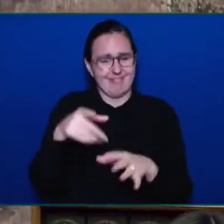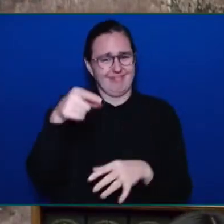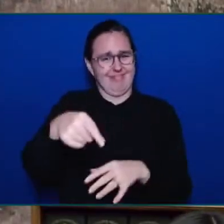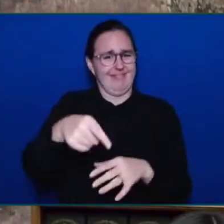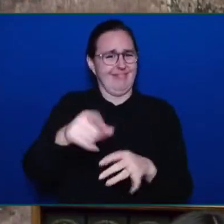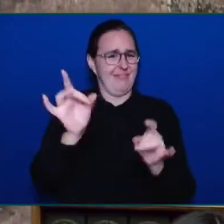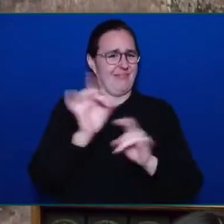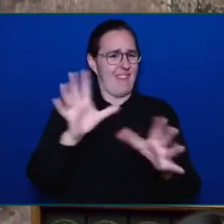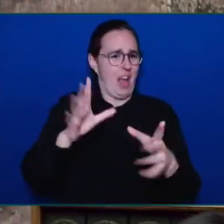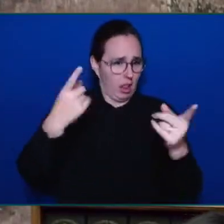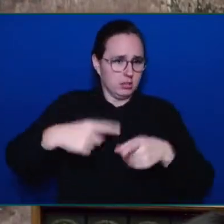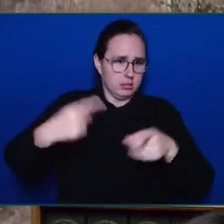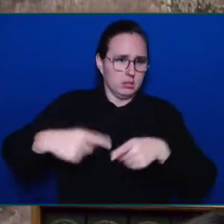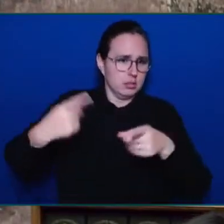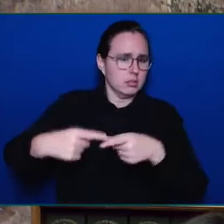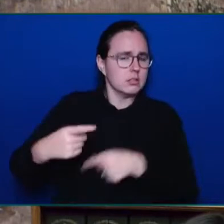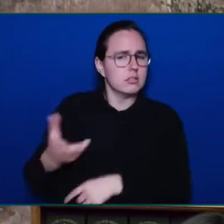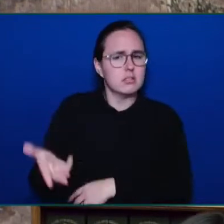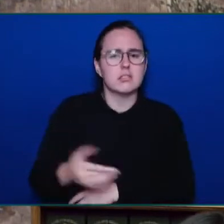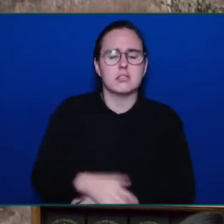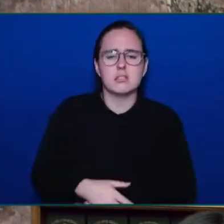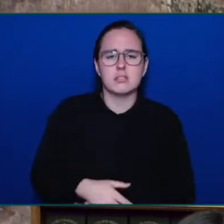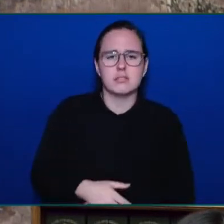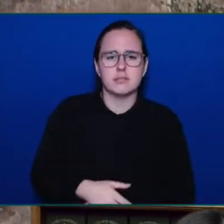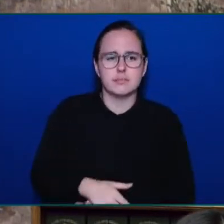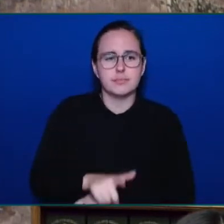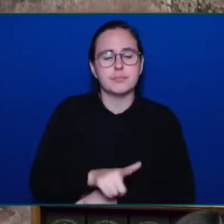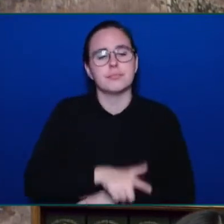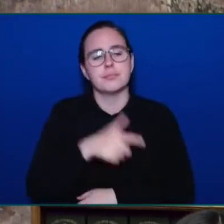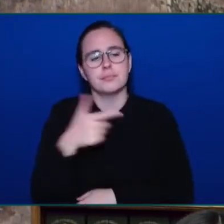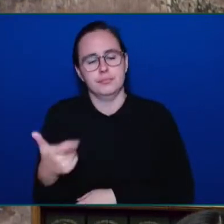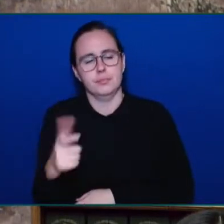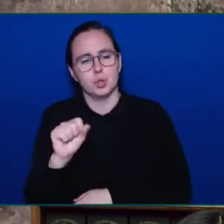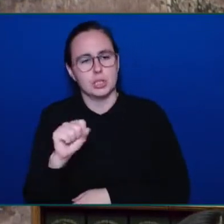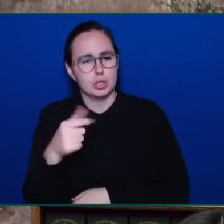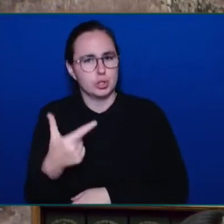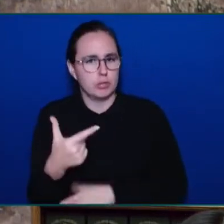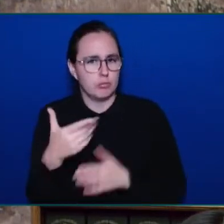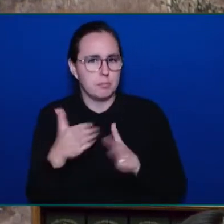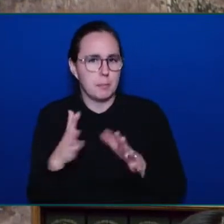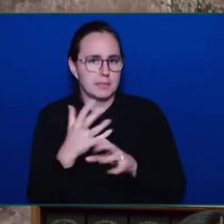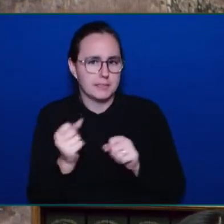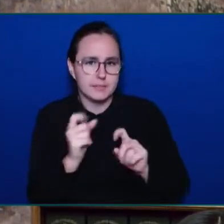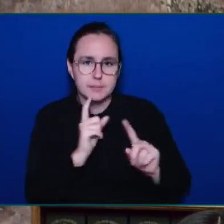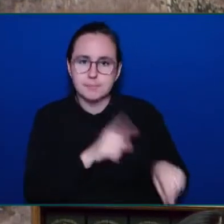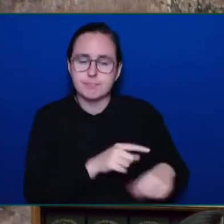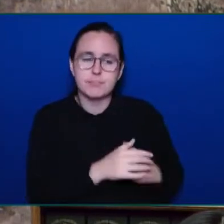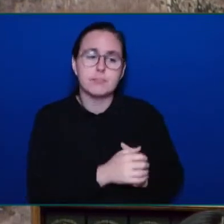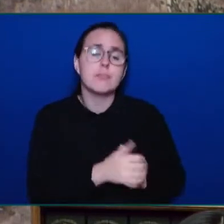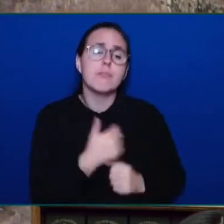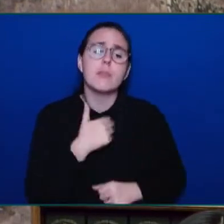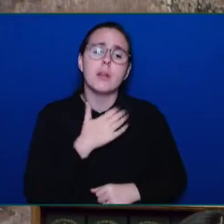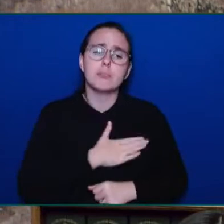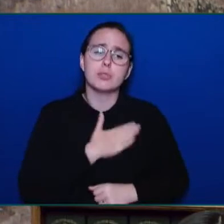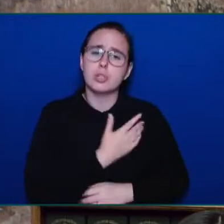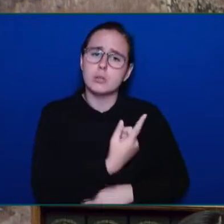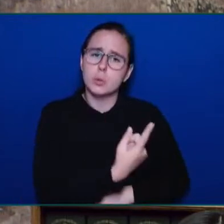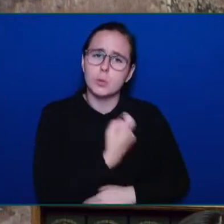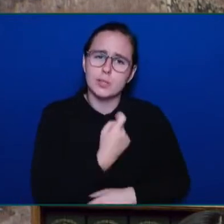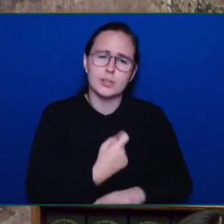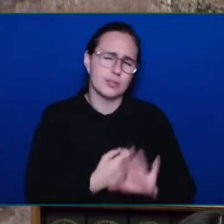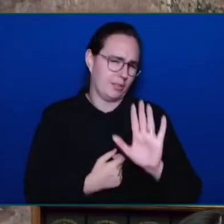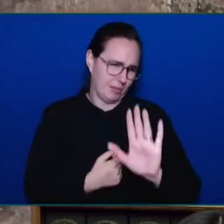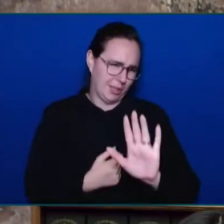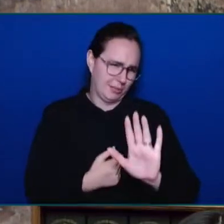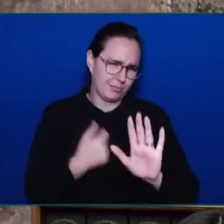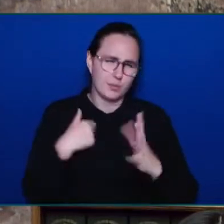question from the member, but I want to make it clear that since taking office, our Premier, our Attorney General have